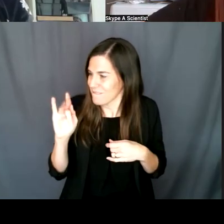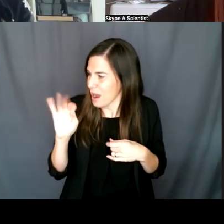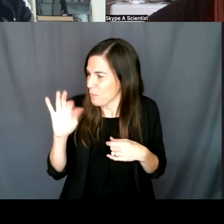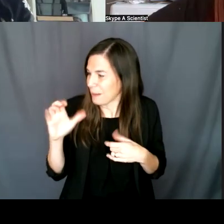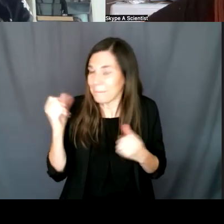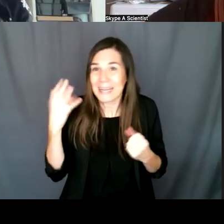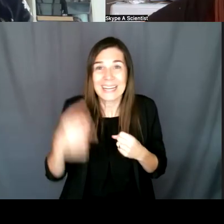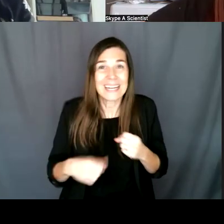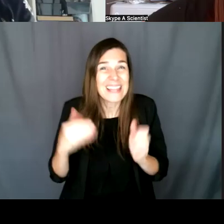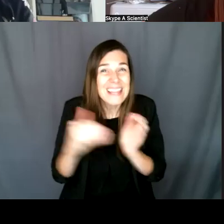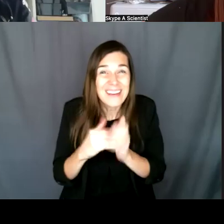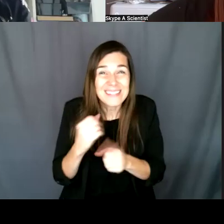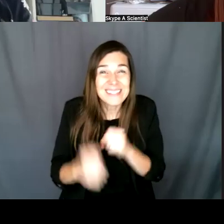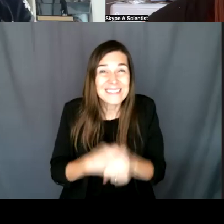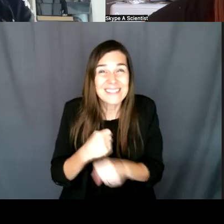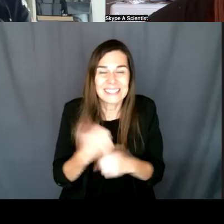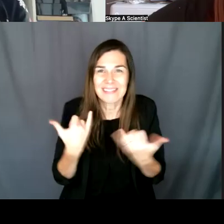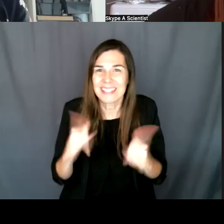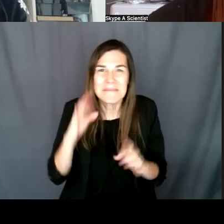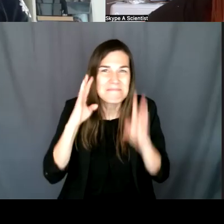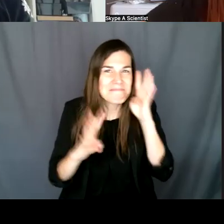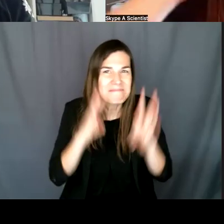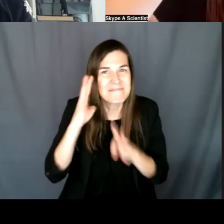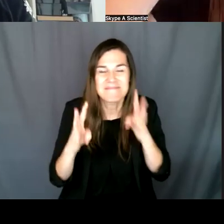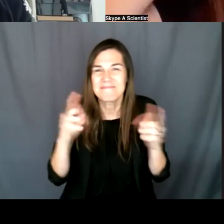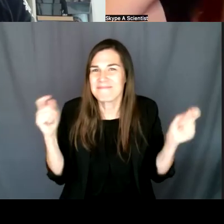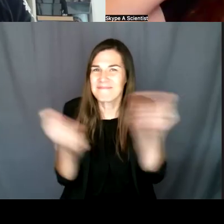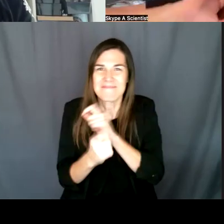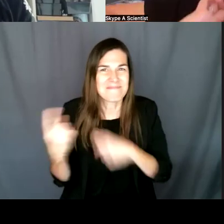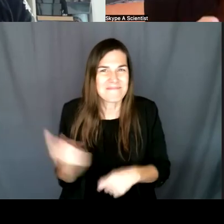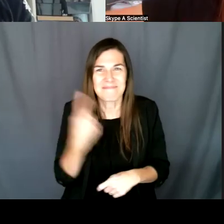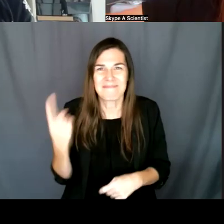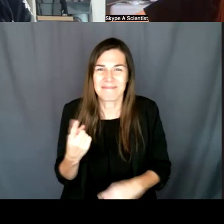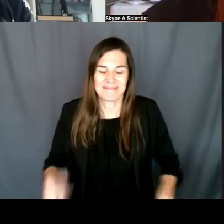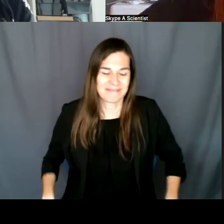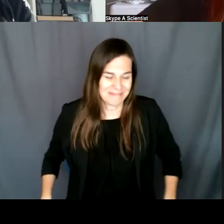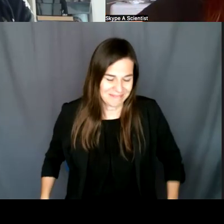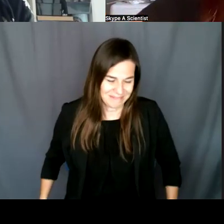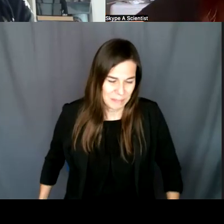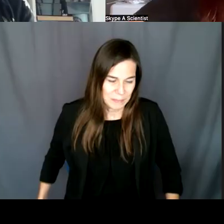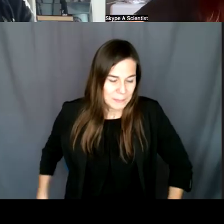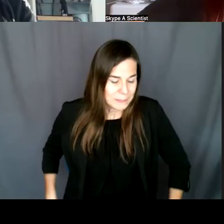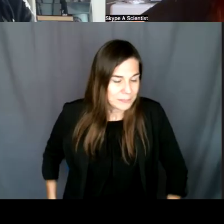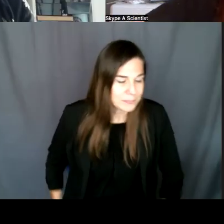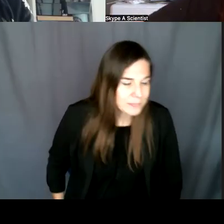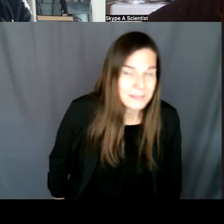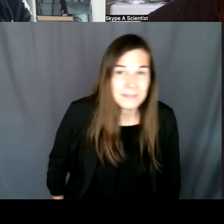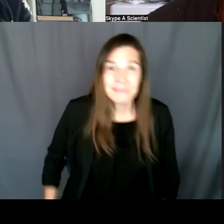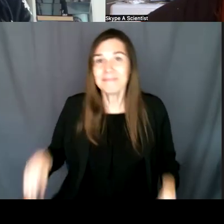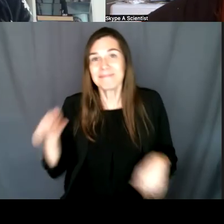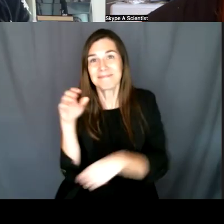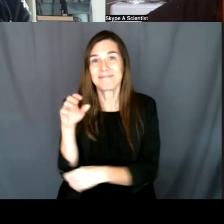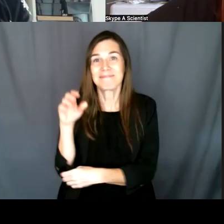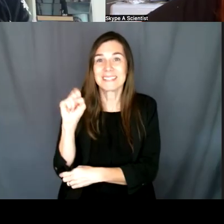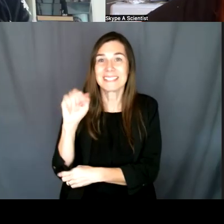that it's relevant and innovative and evolving. Super cool. Thanks. Right. Mrs. Harrington's class wants to